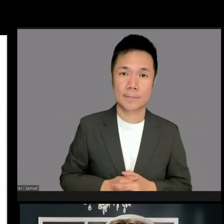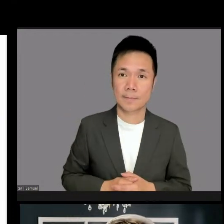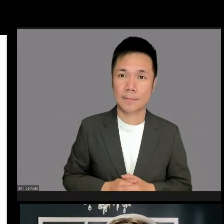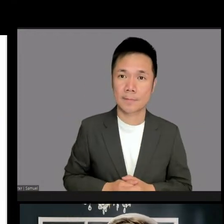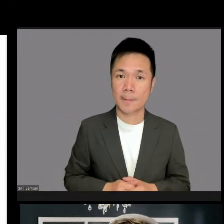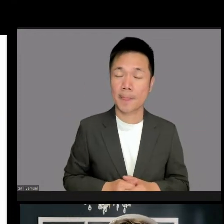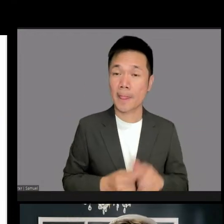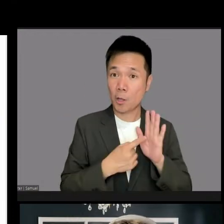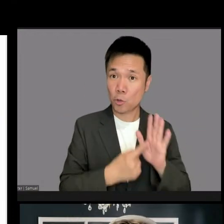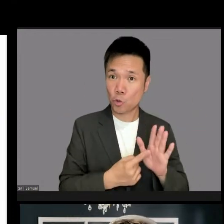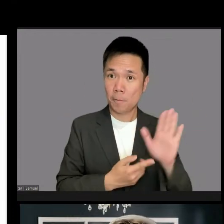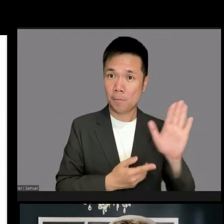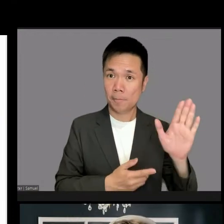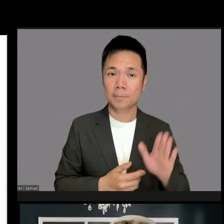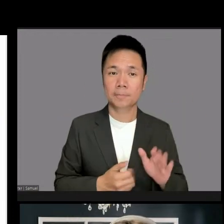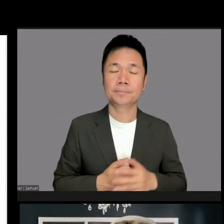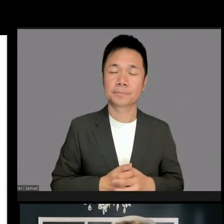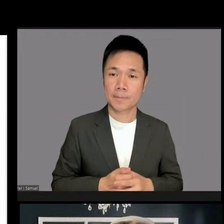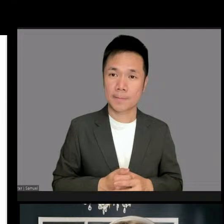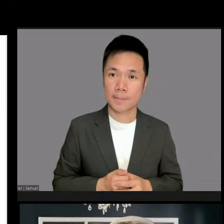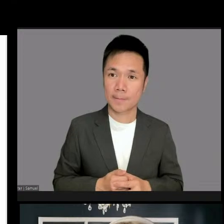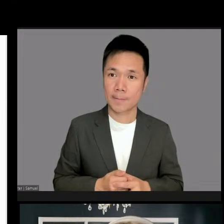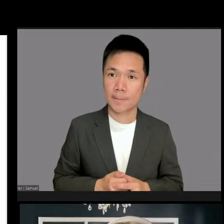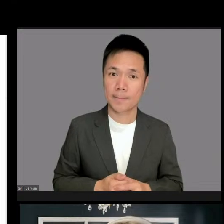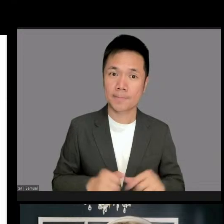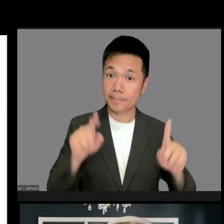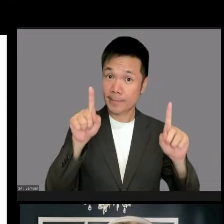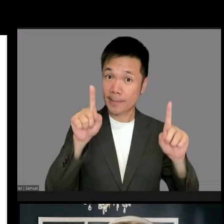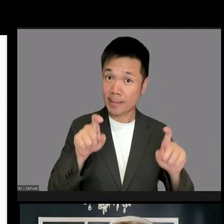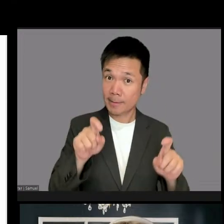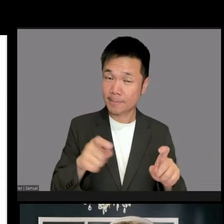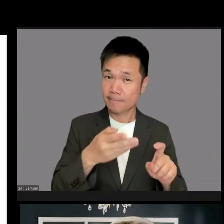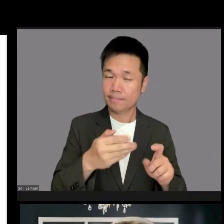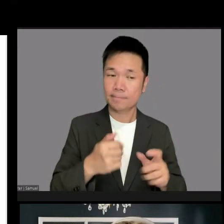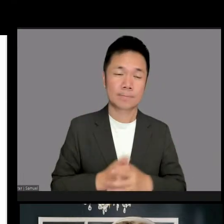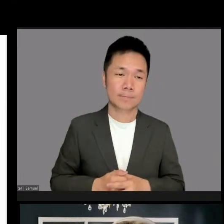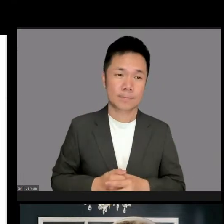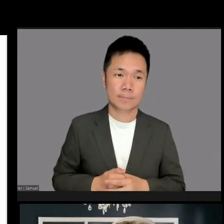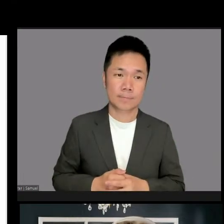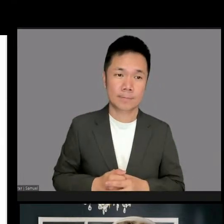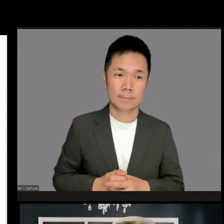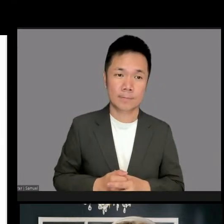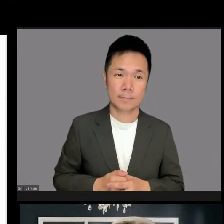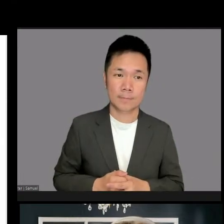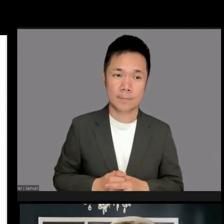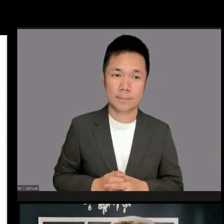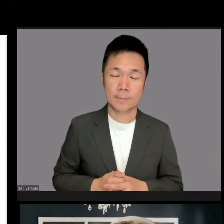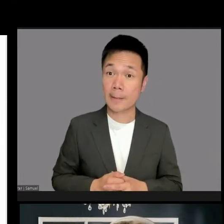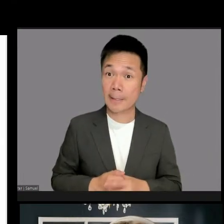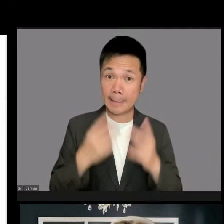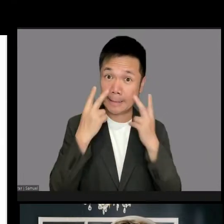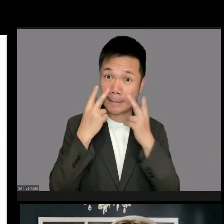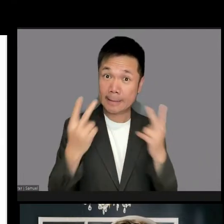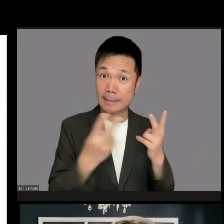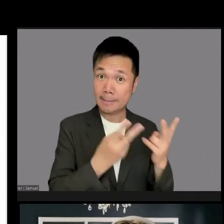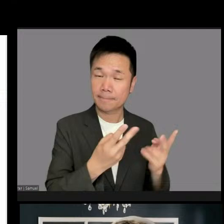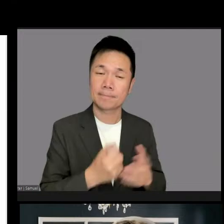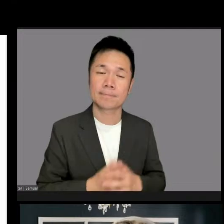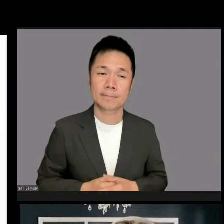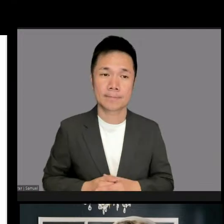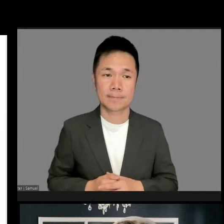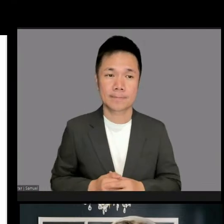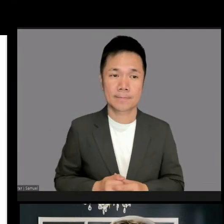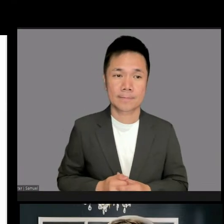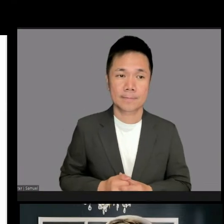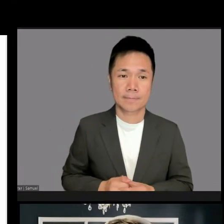that shows an example of manual testing. And what we see here is